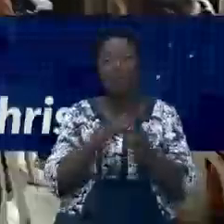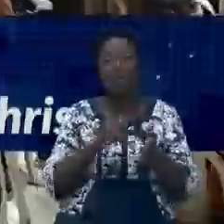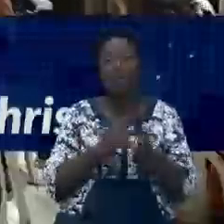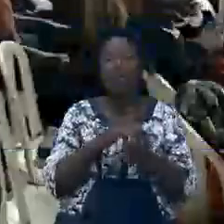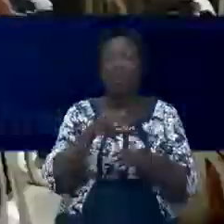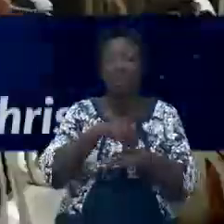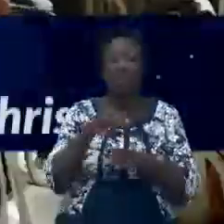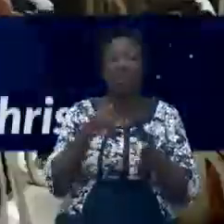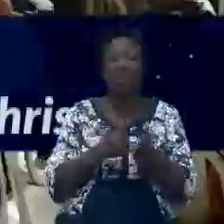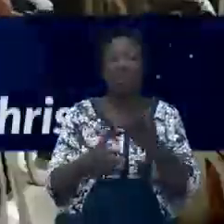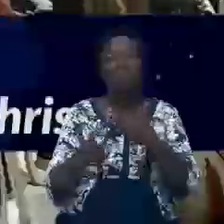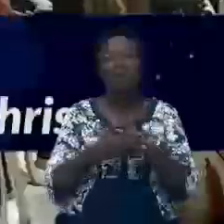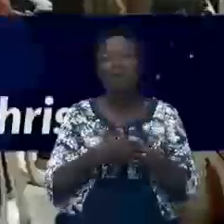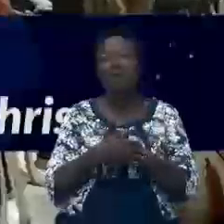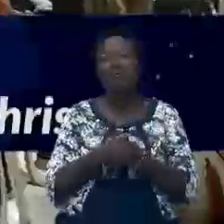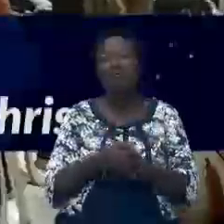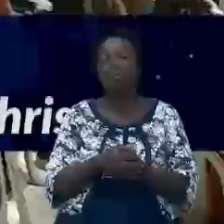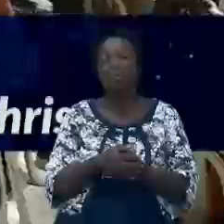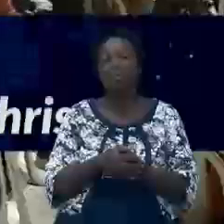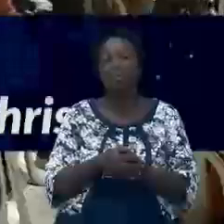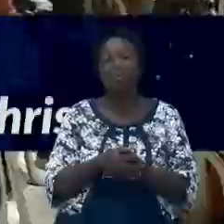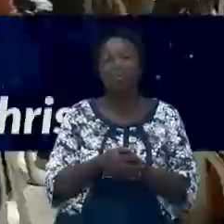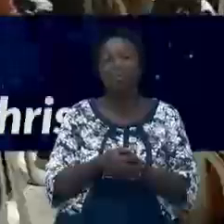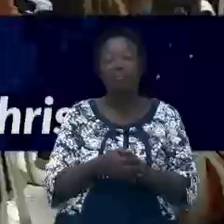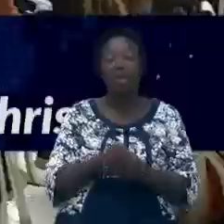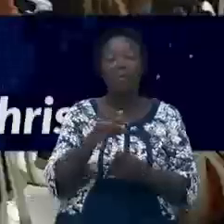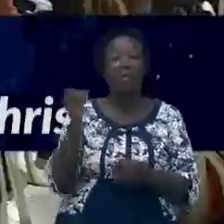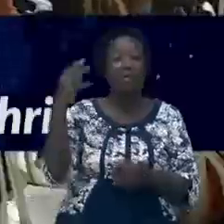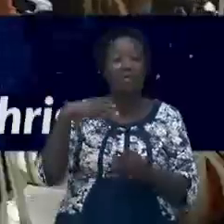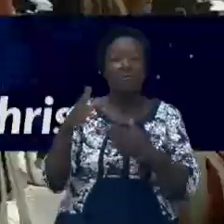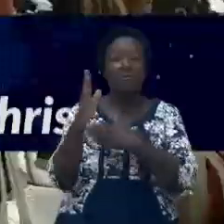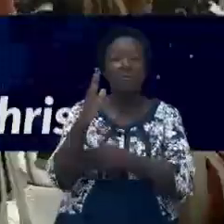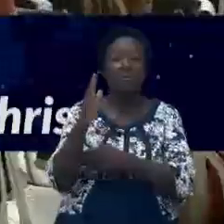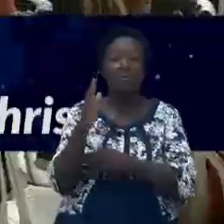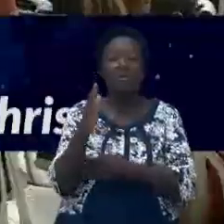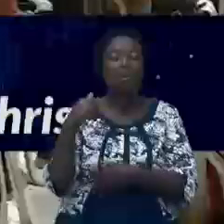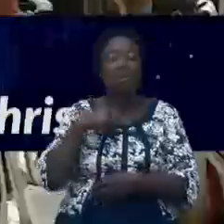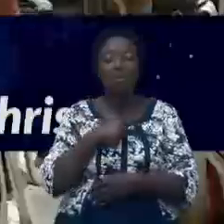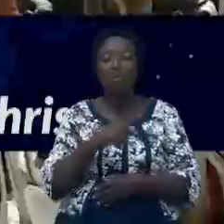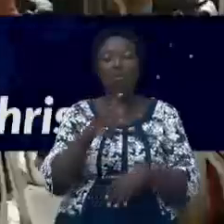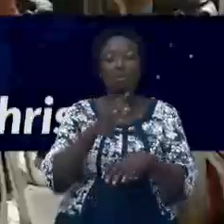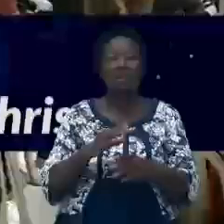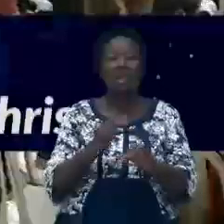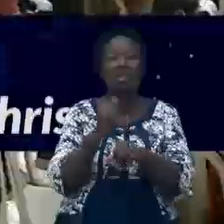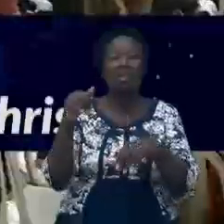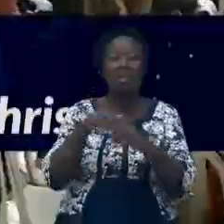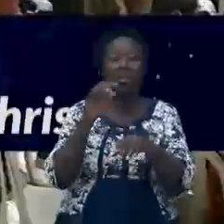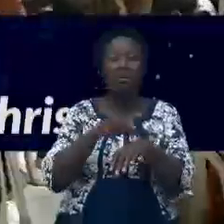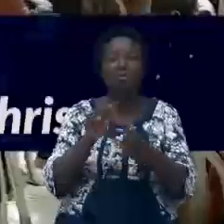and fill the decision slips online and submit. By the grace of